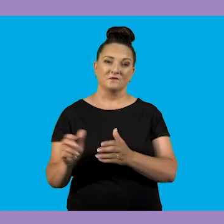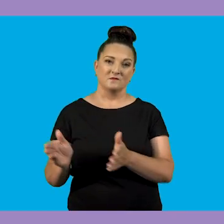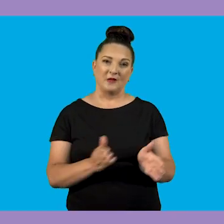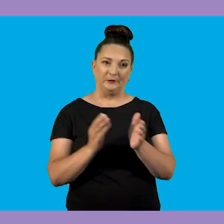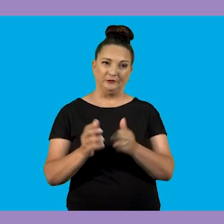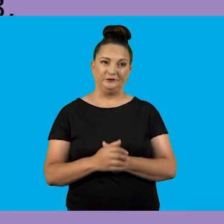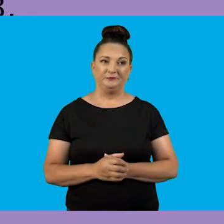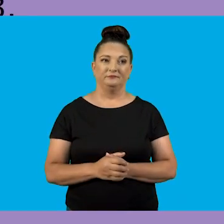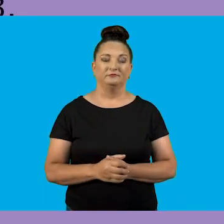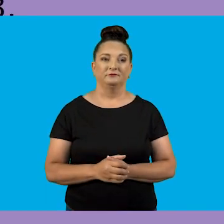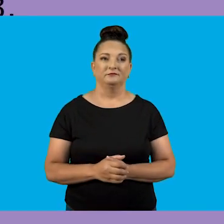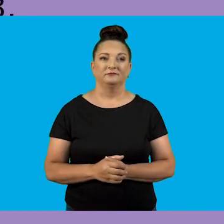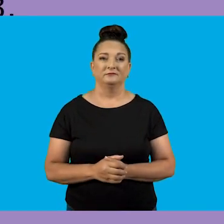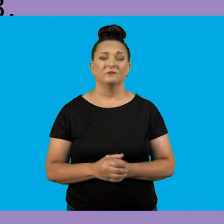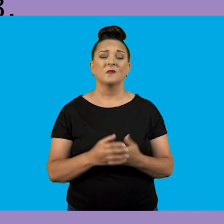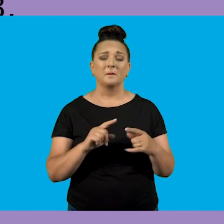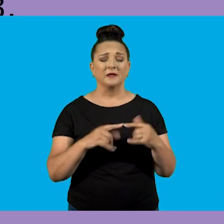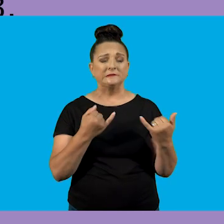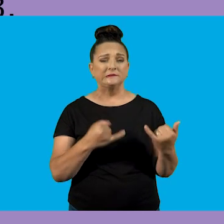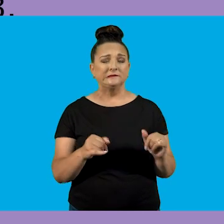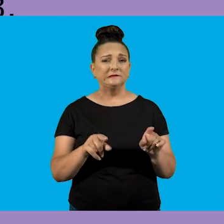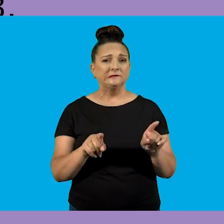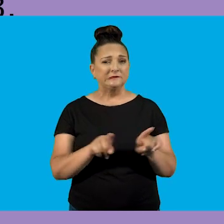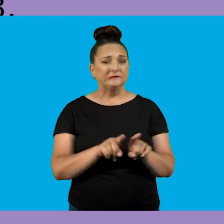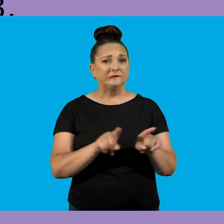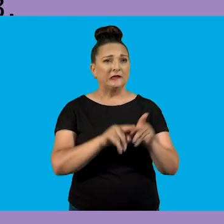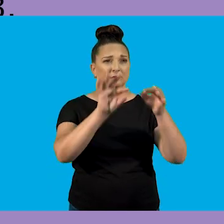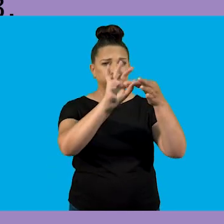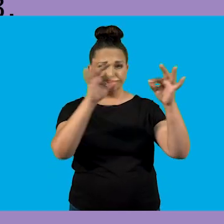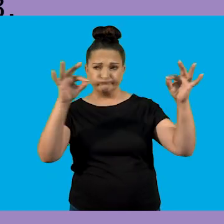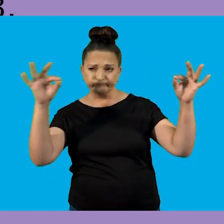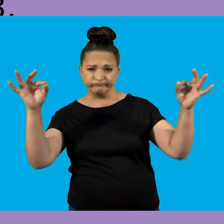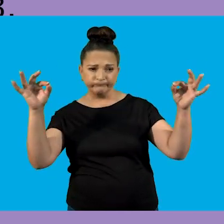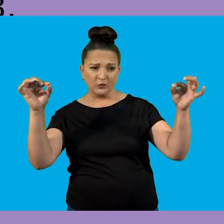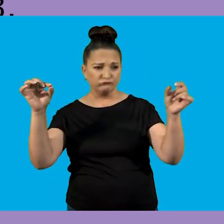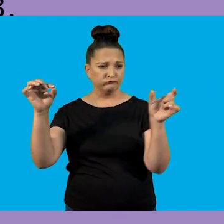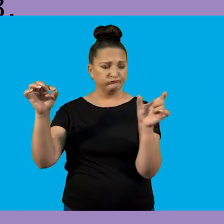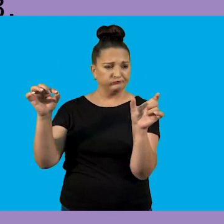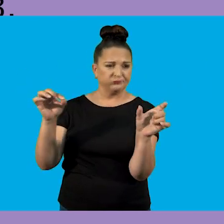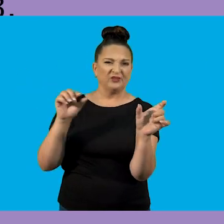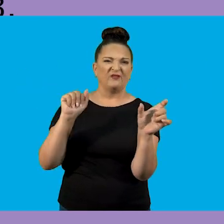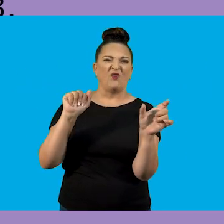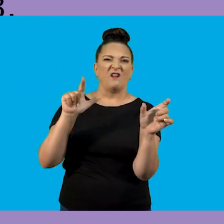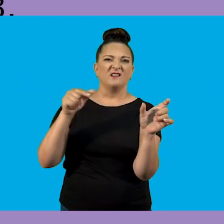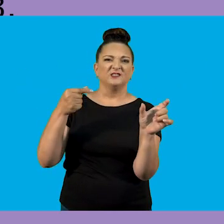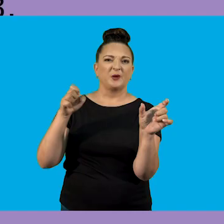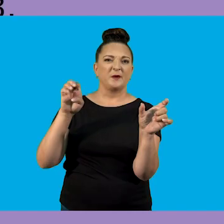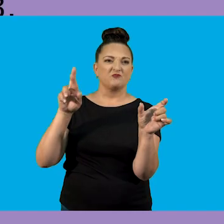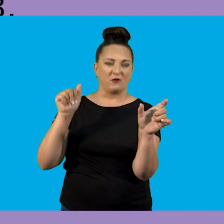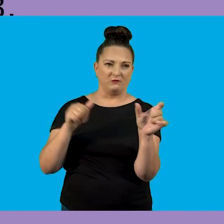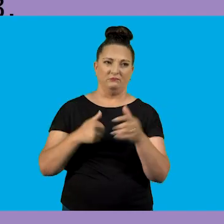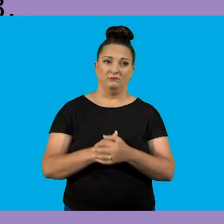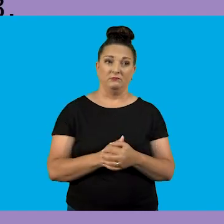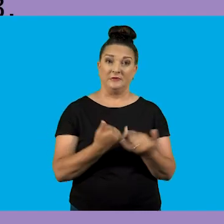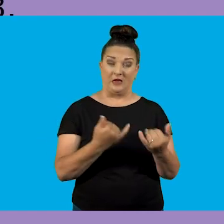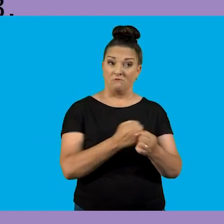Let's move on to the next bulletin. We're still expressing these words algebraically. So here it says there,